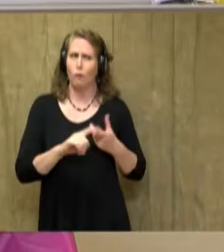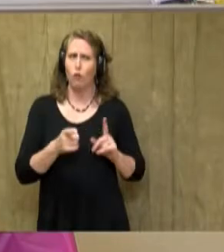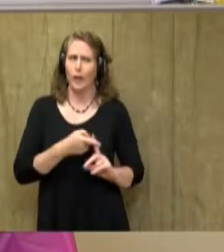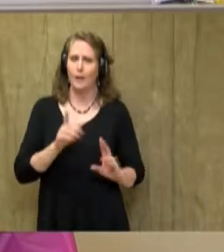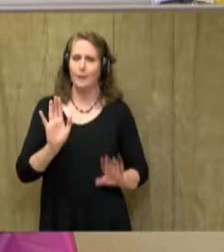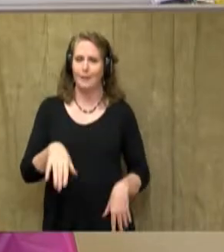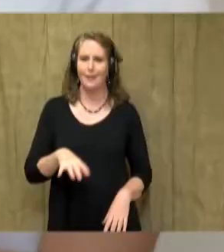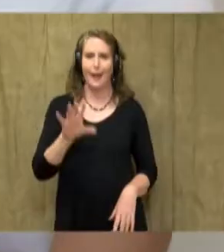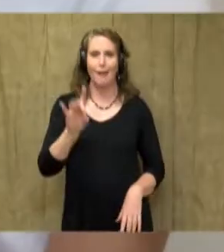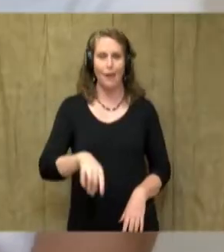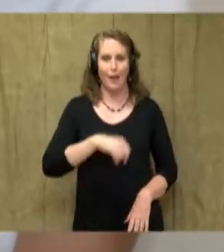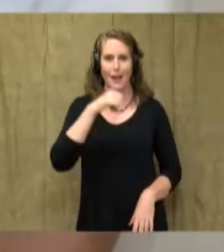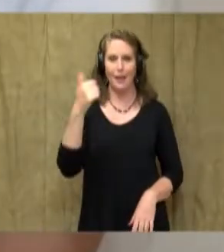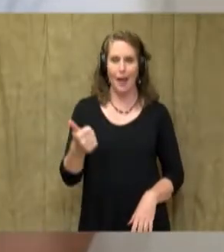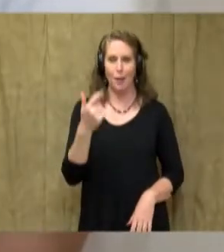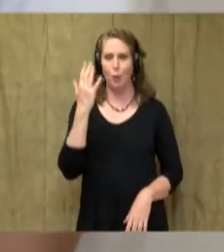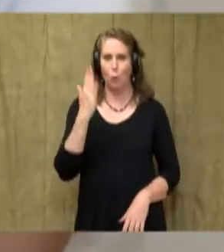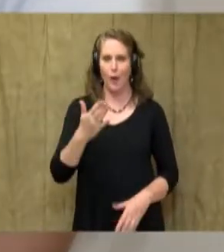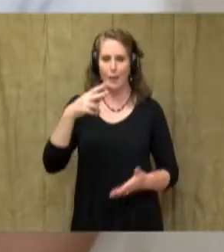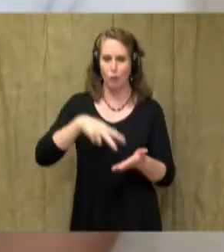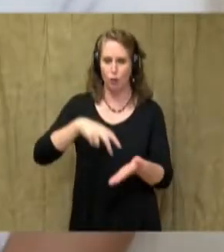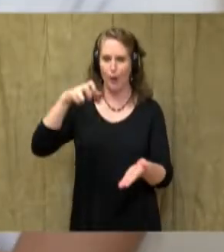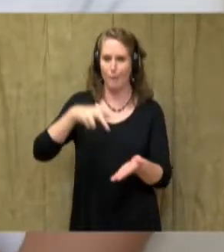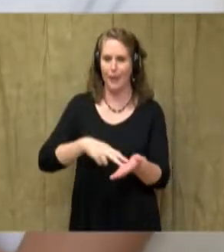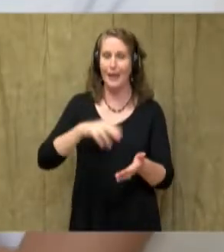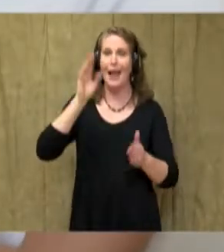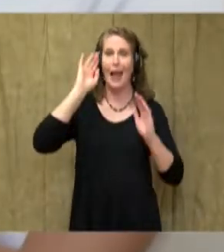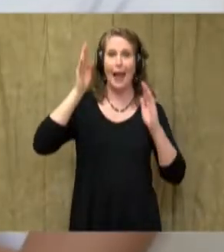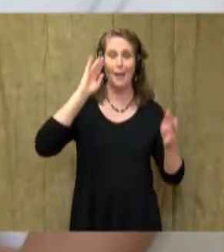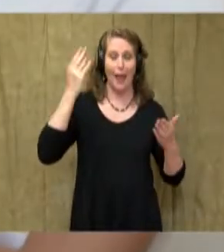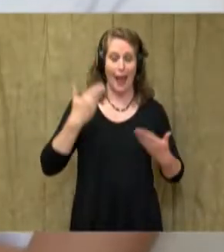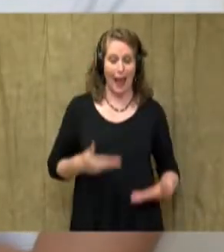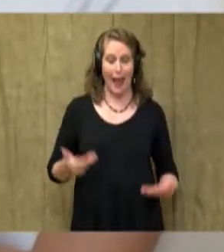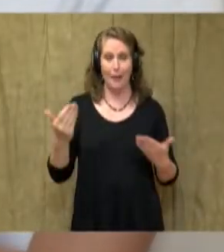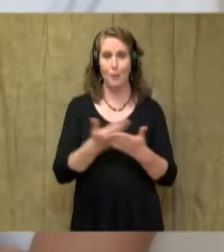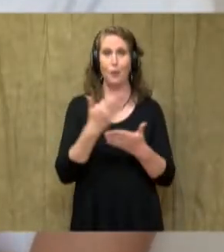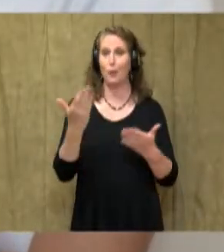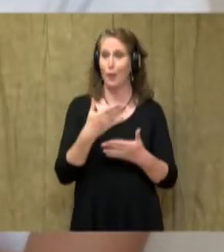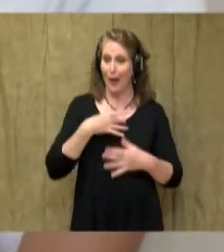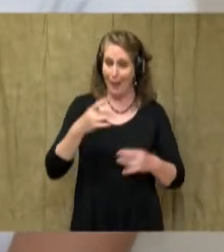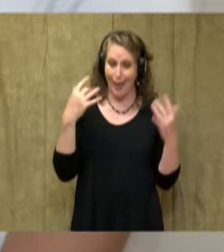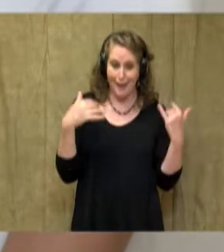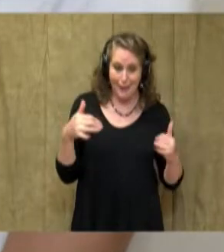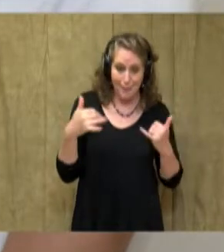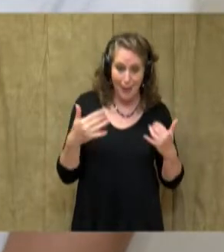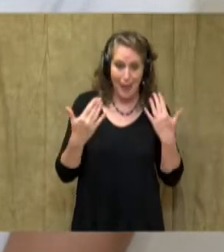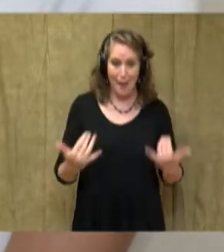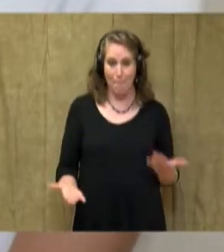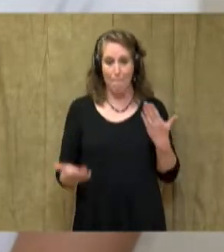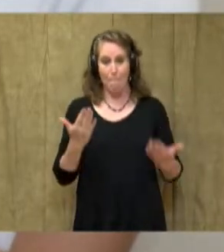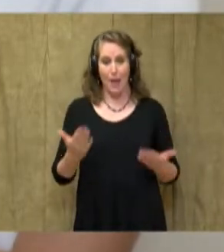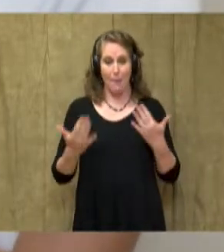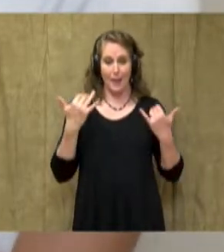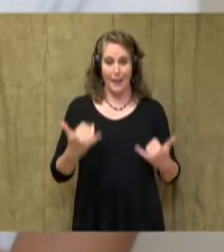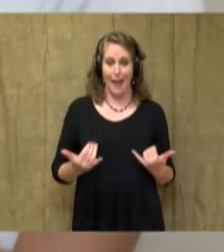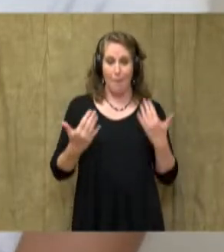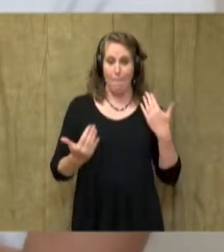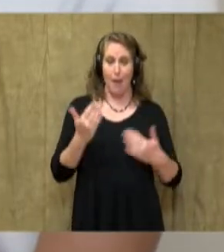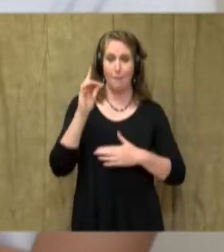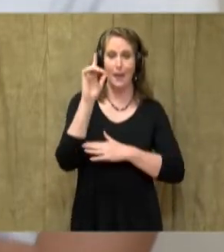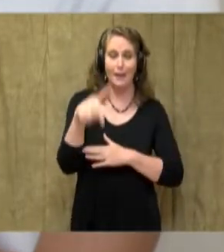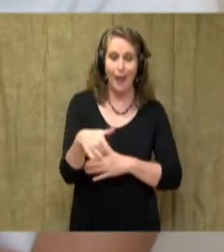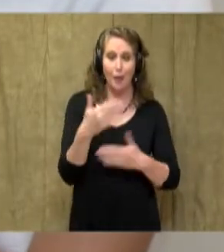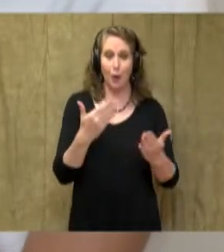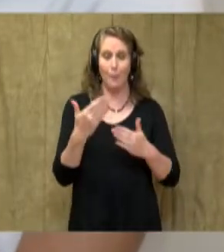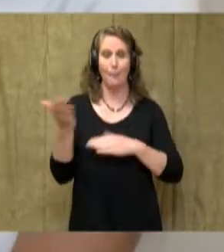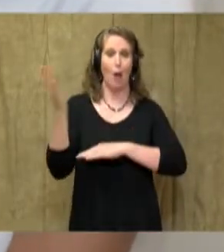He found someone jumping. Hello, I'm new here and I'd like to play. Maybe now, maybe later, or even